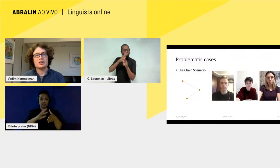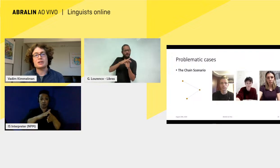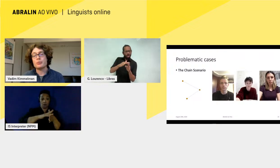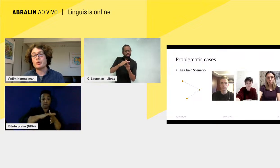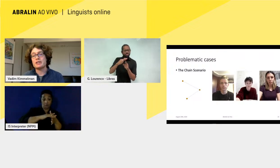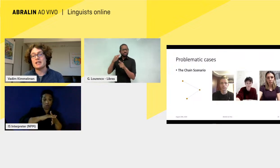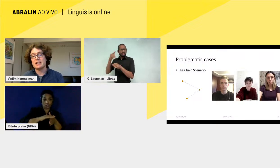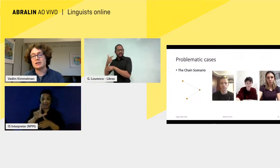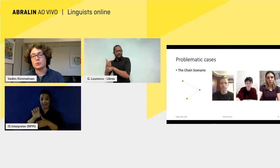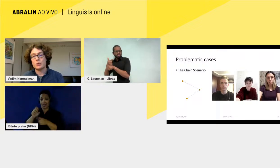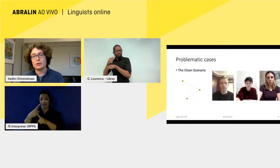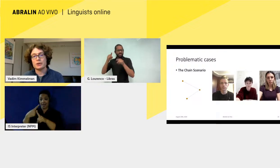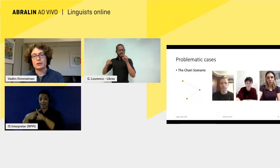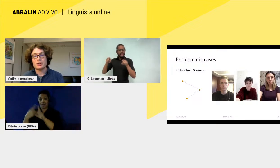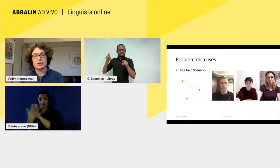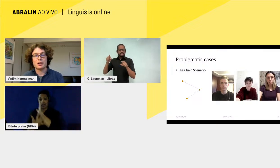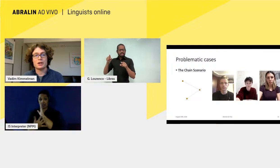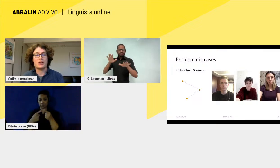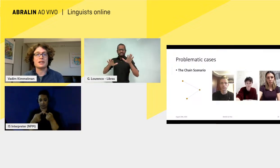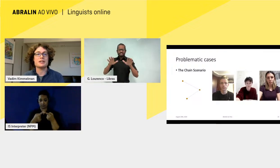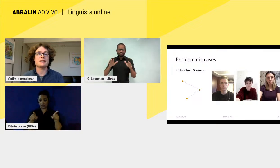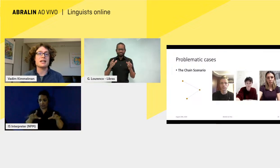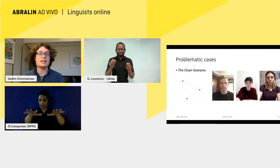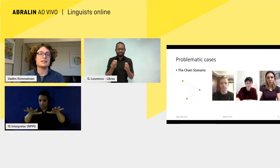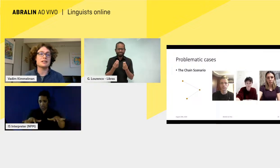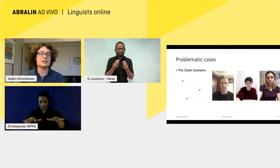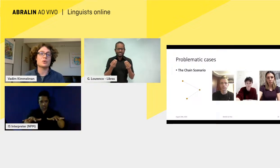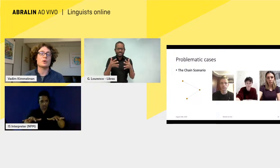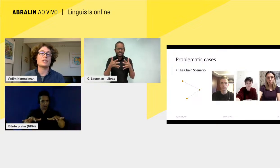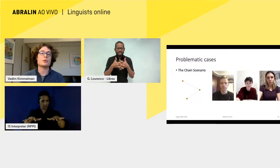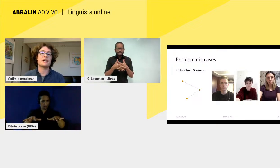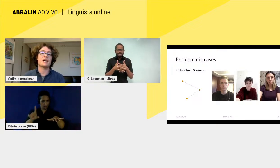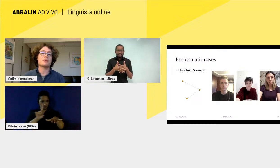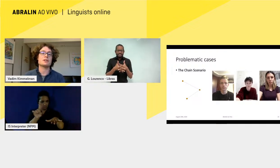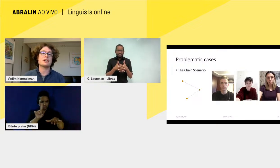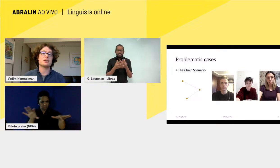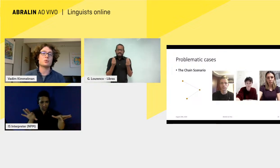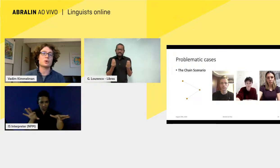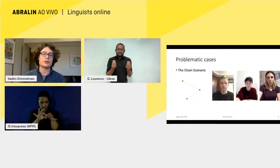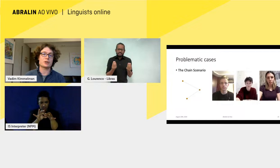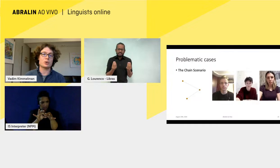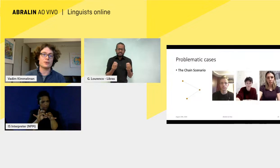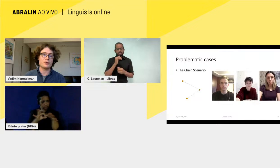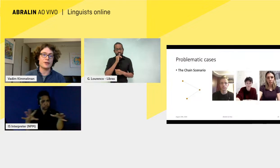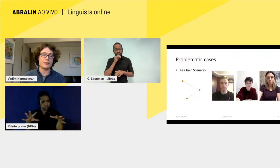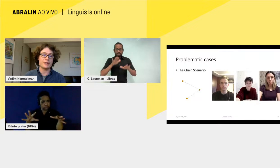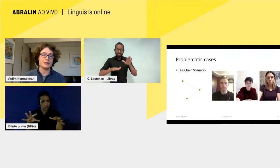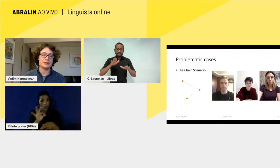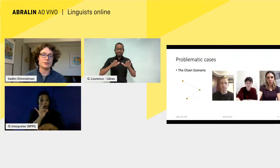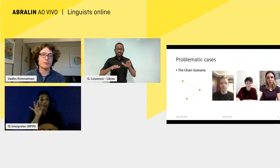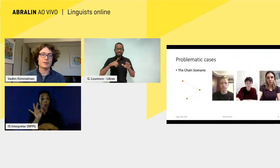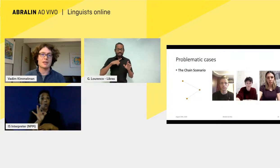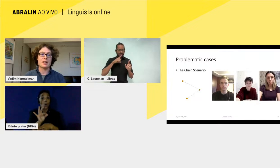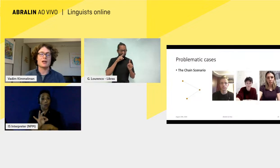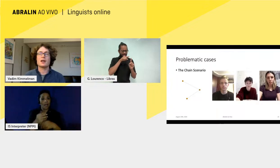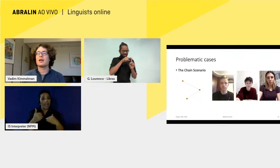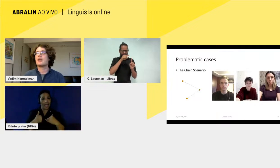variants simply doesn't work in cases where we have a network of